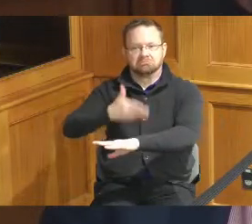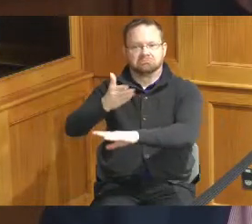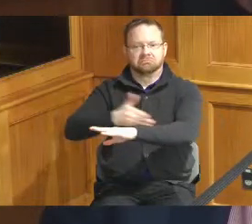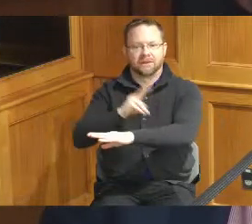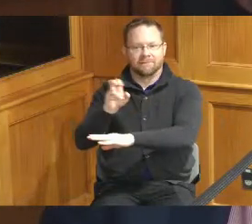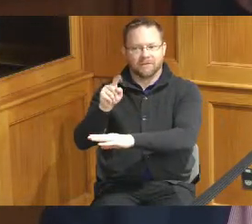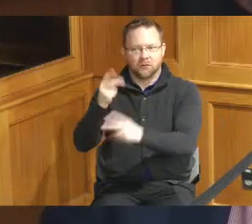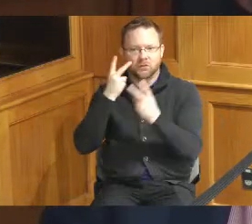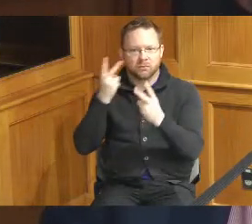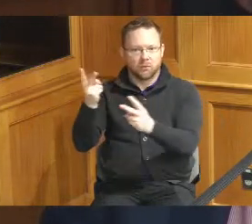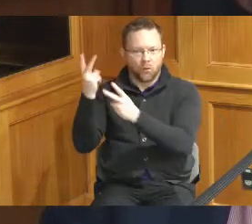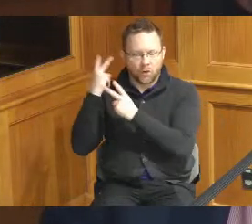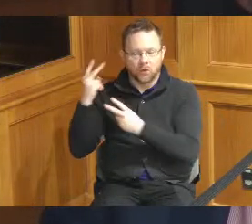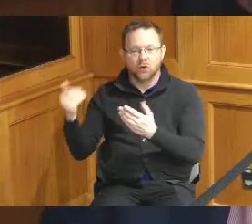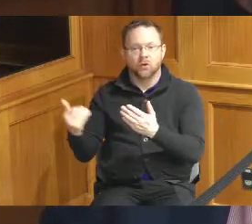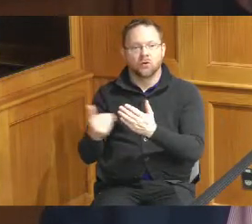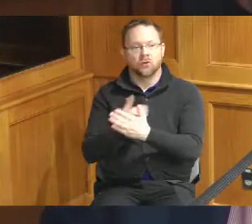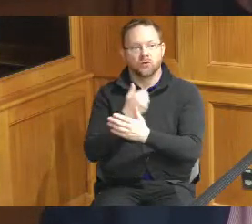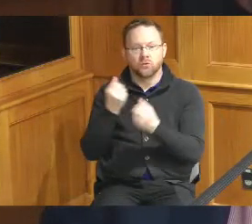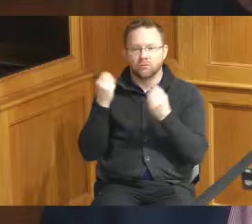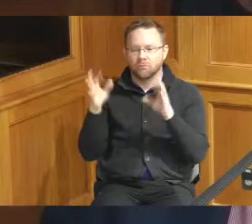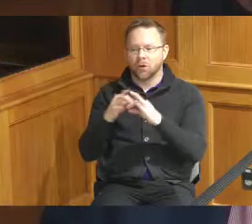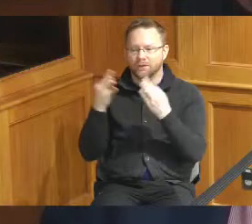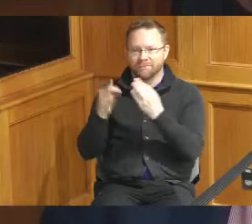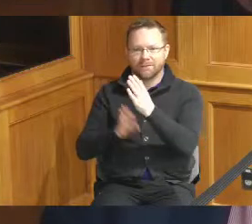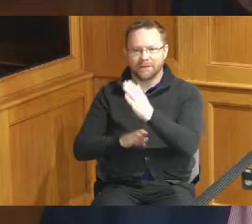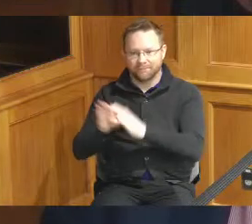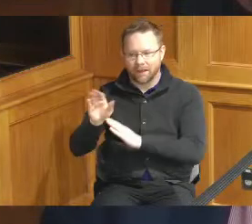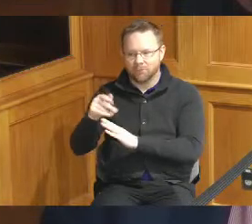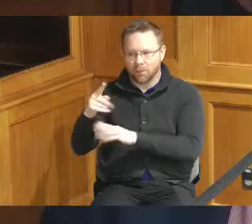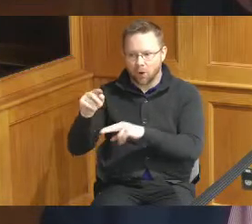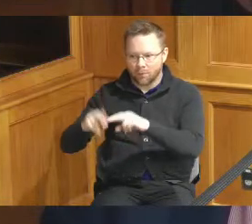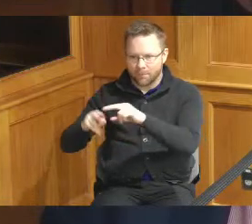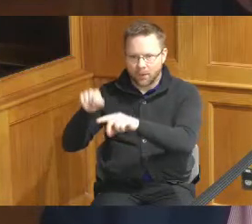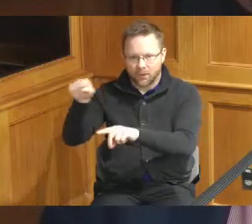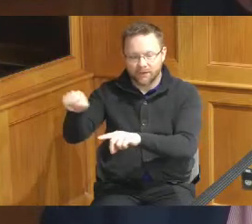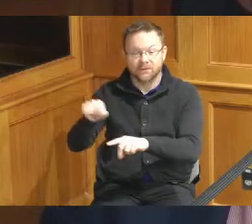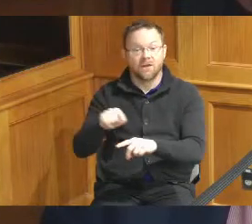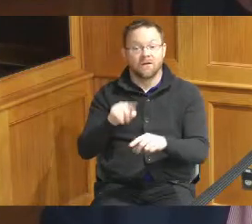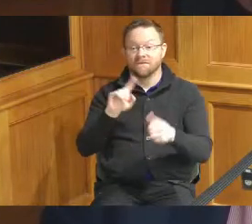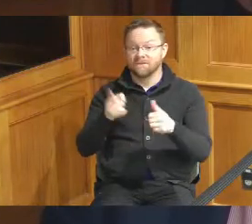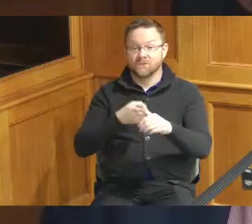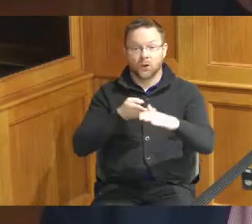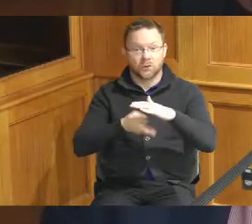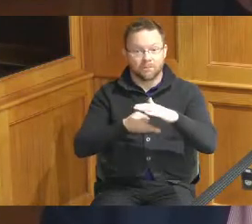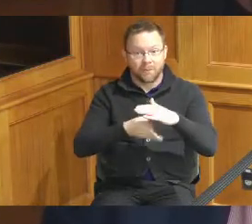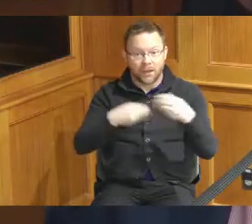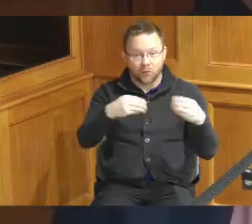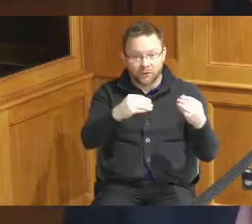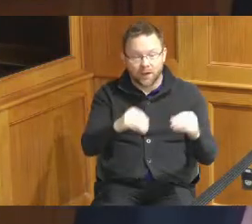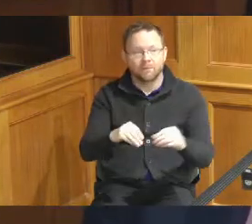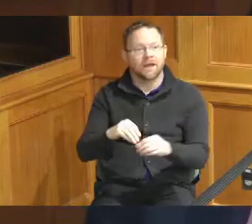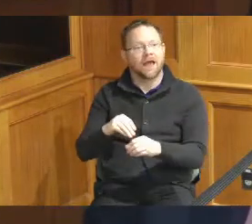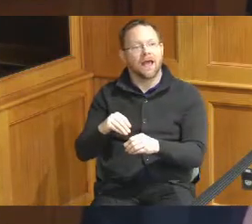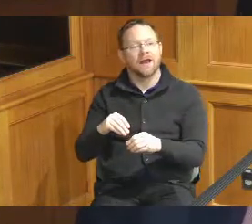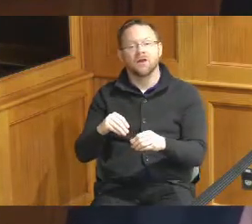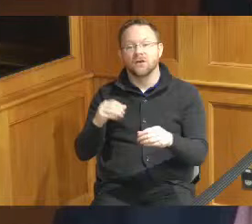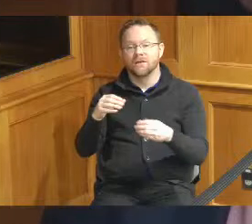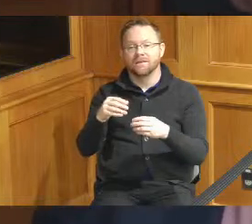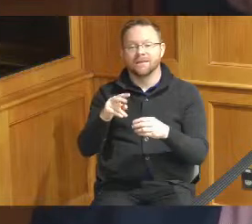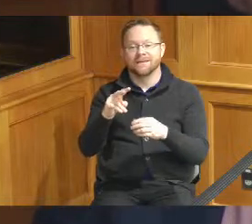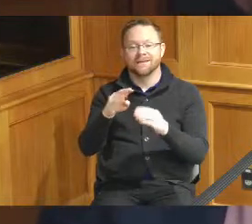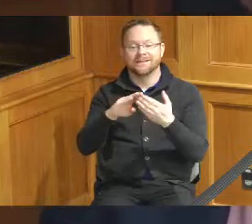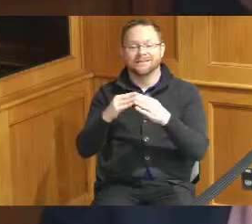a new luxury multifamily residential development, Silverton's first bakery, and the move of the village offices to a new